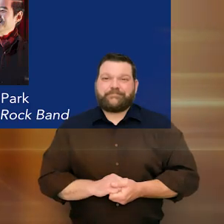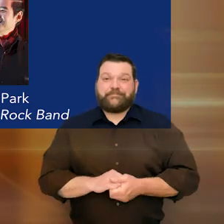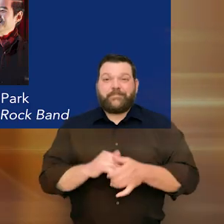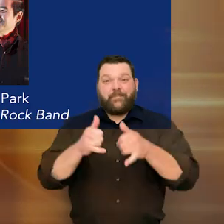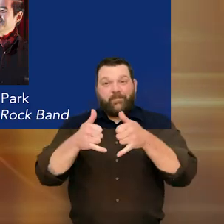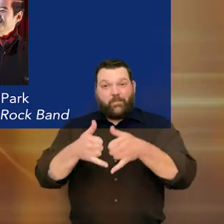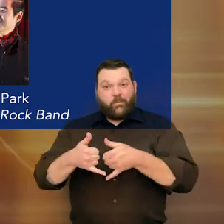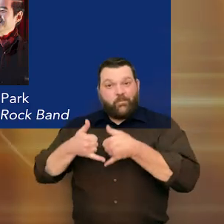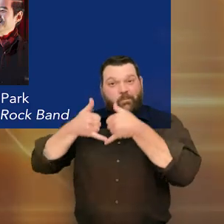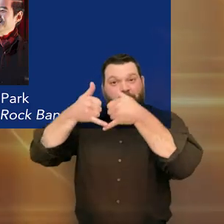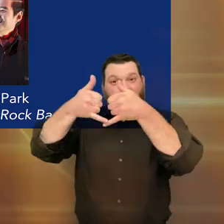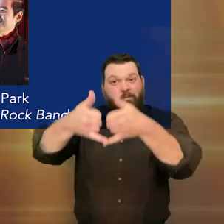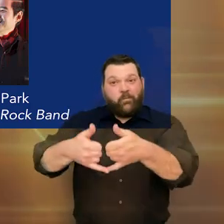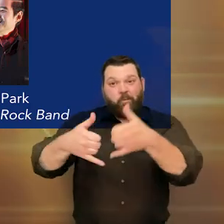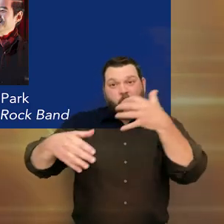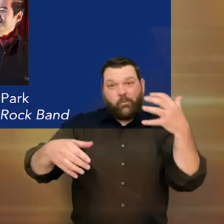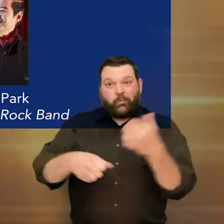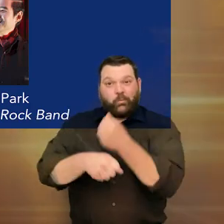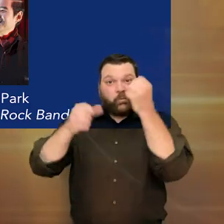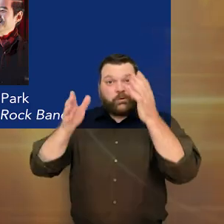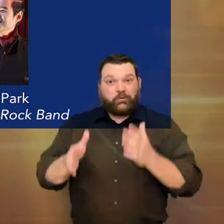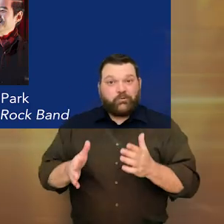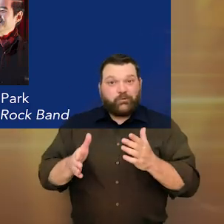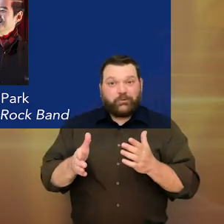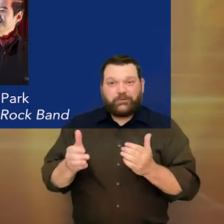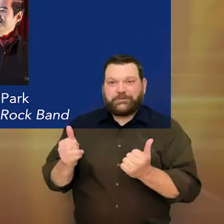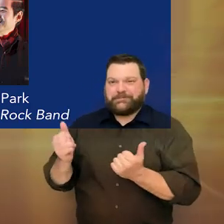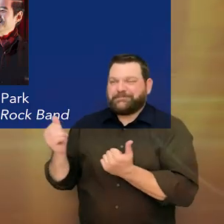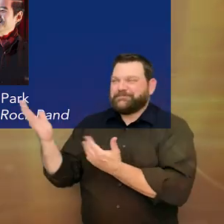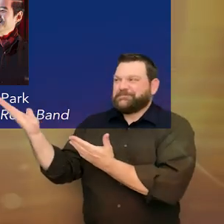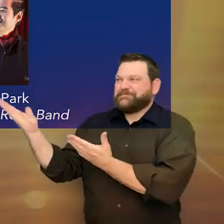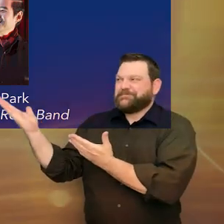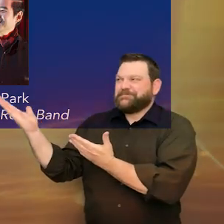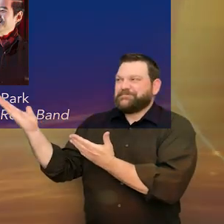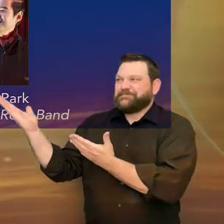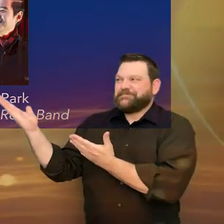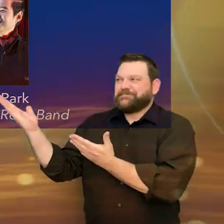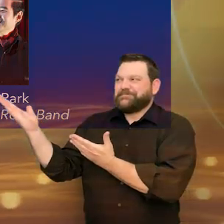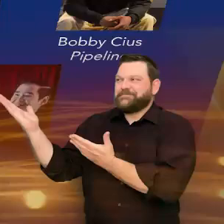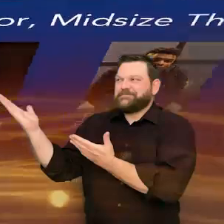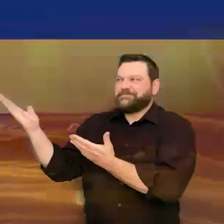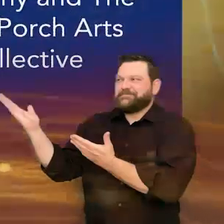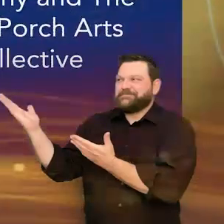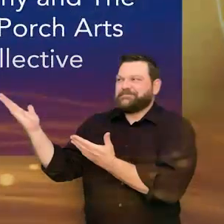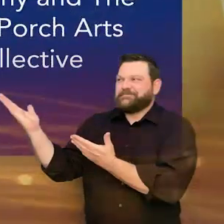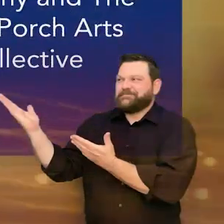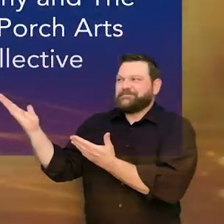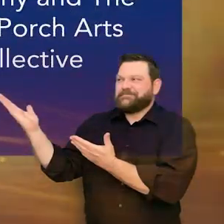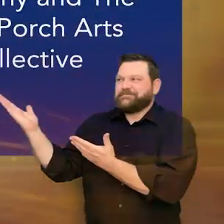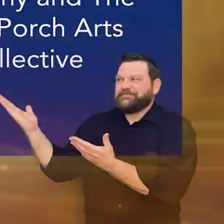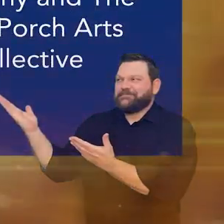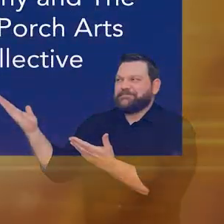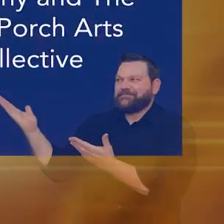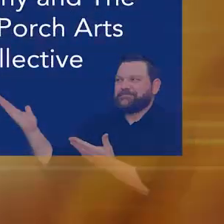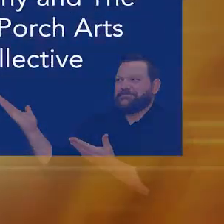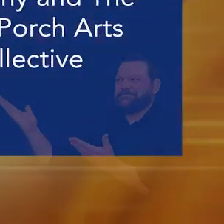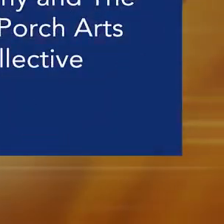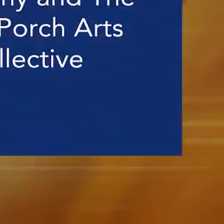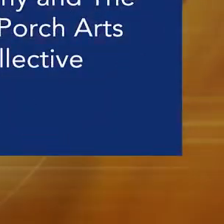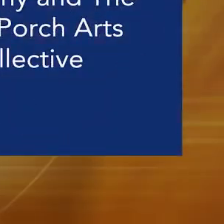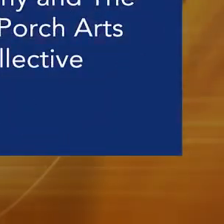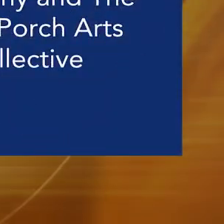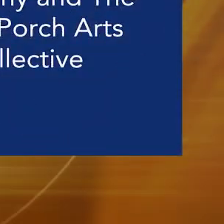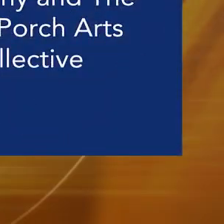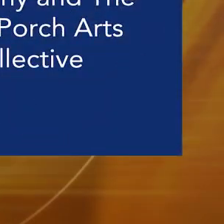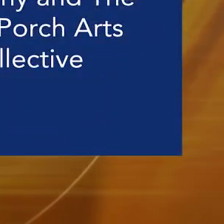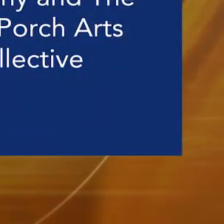rock band Merrimack Repertory Theater. And the Elliot Norton Award goes to Kadaj Bennett for